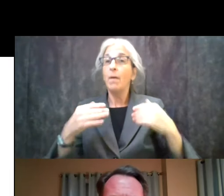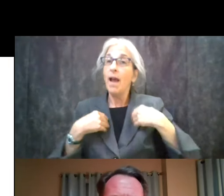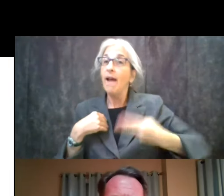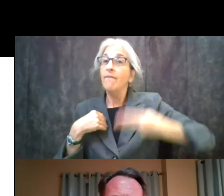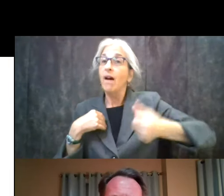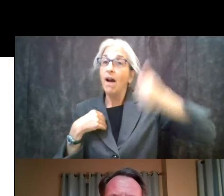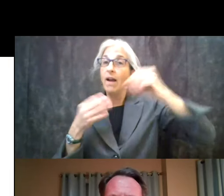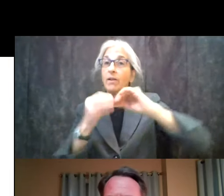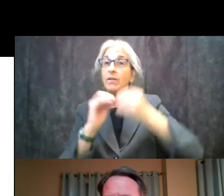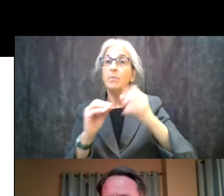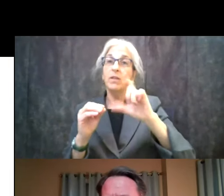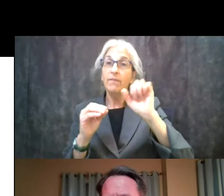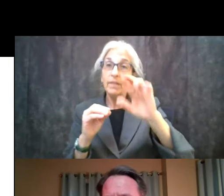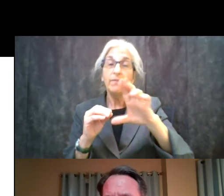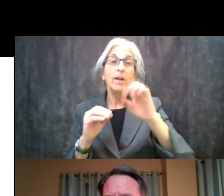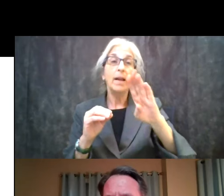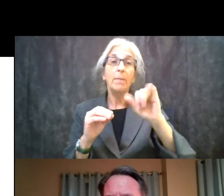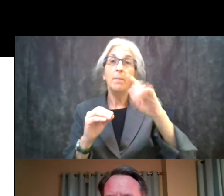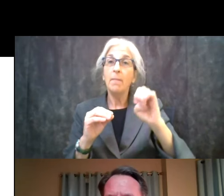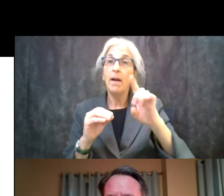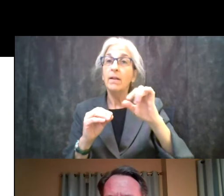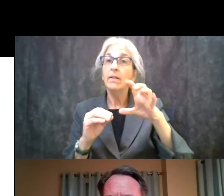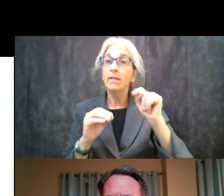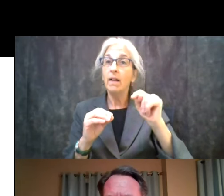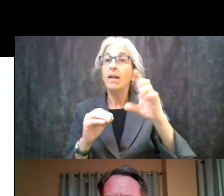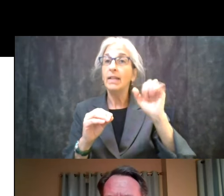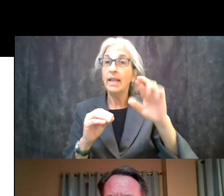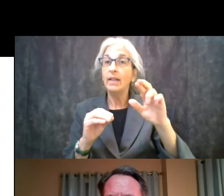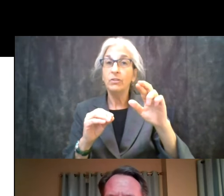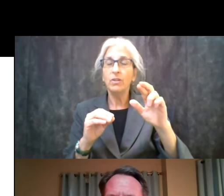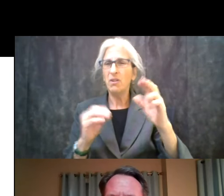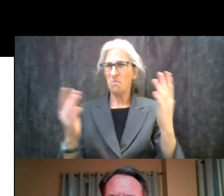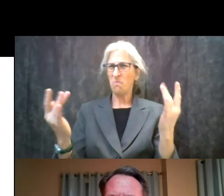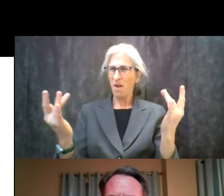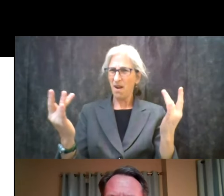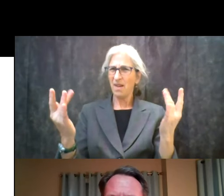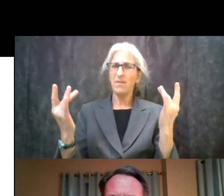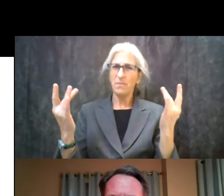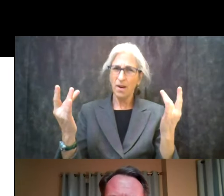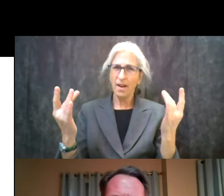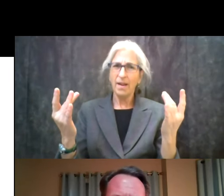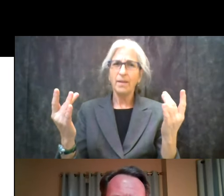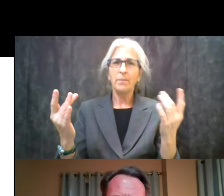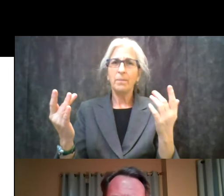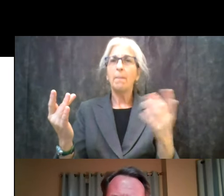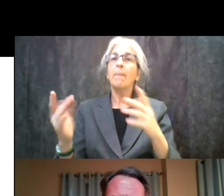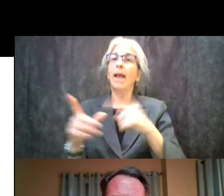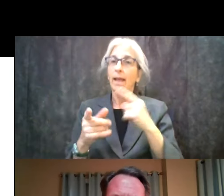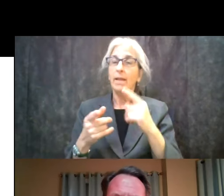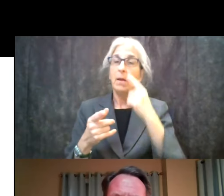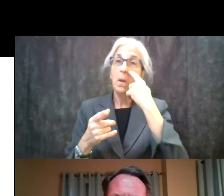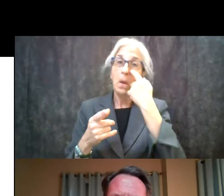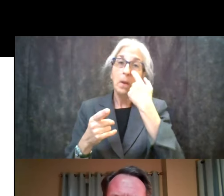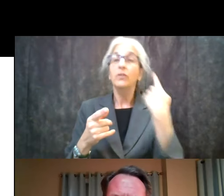Hispanic and Latino patients and Asian Pacific Islander patients. So that's an important disparity in that population, and understanding it is critical as